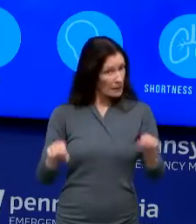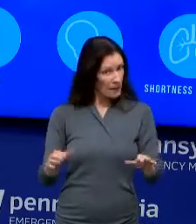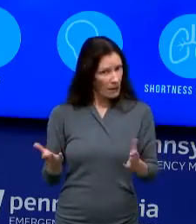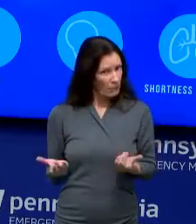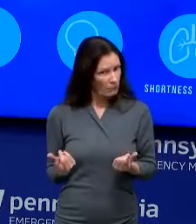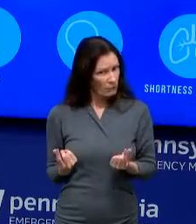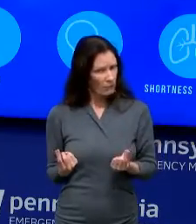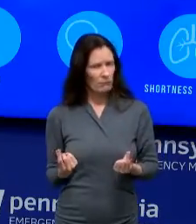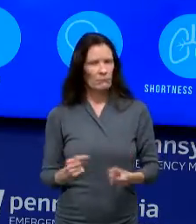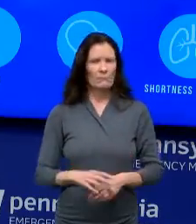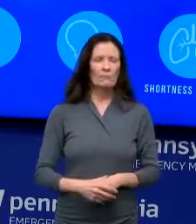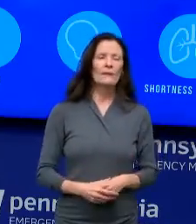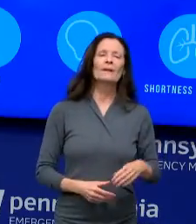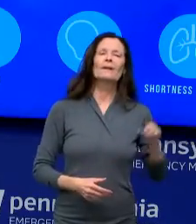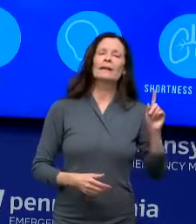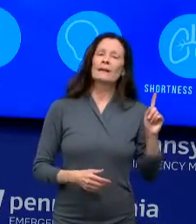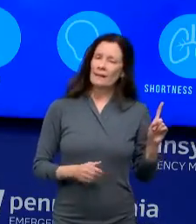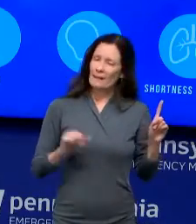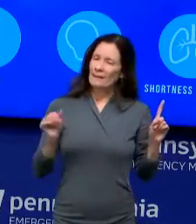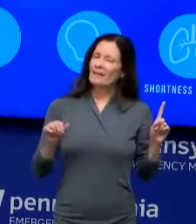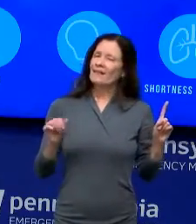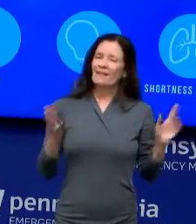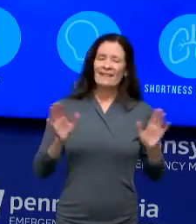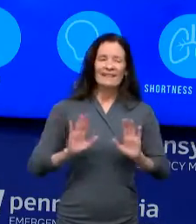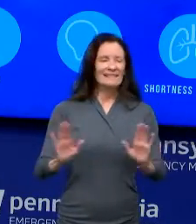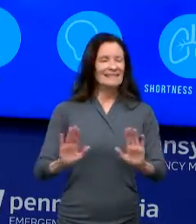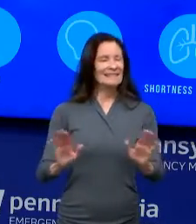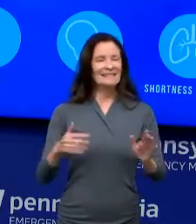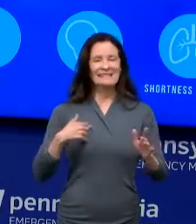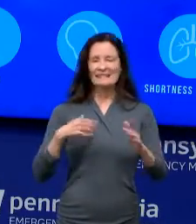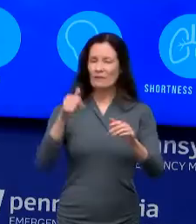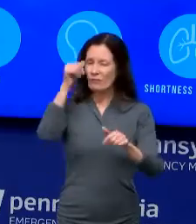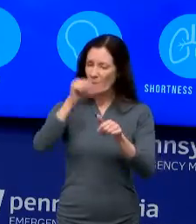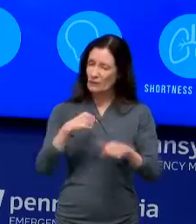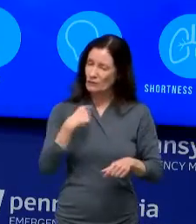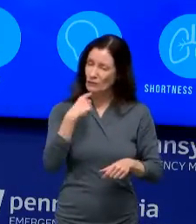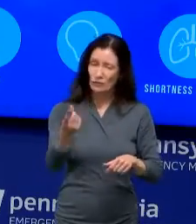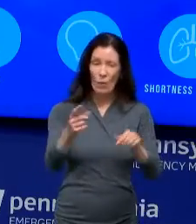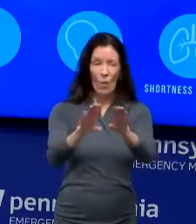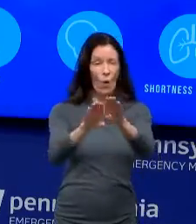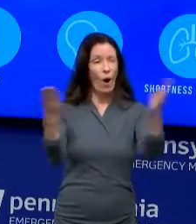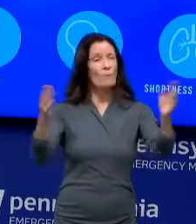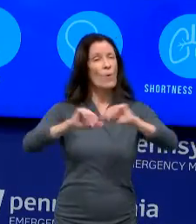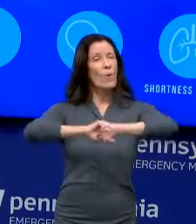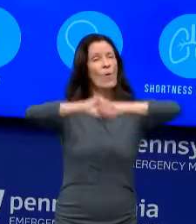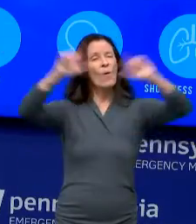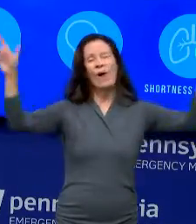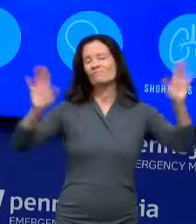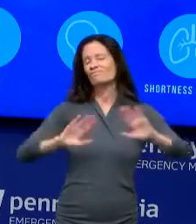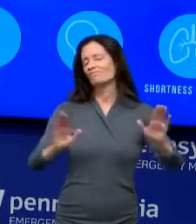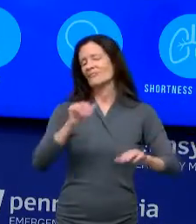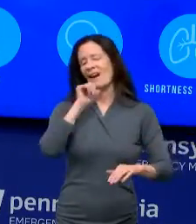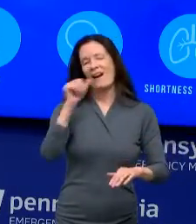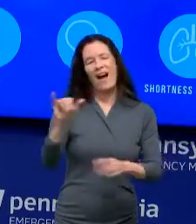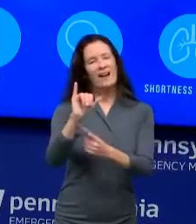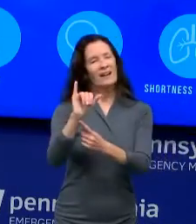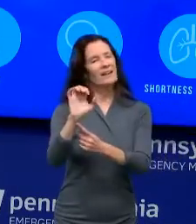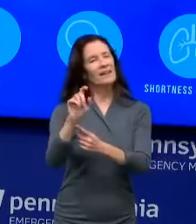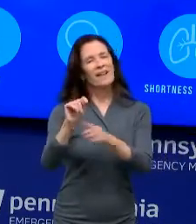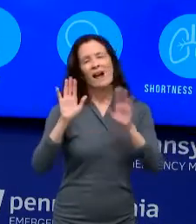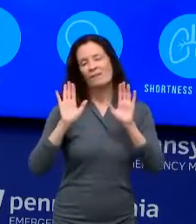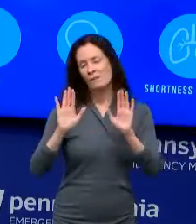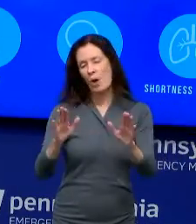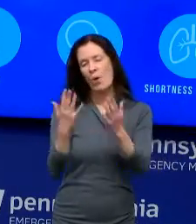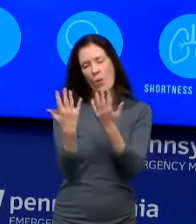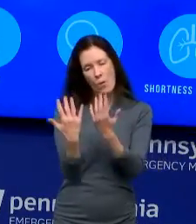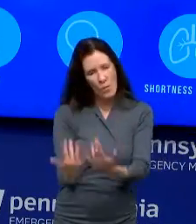relaxing any social distancing measures, particularly in terms of businesses and the economy. But it